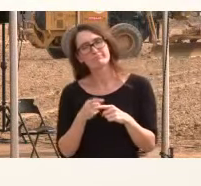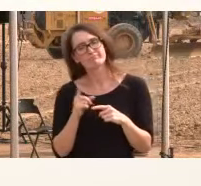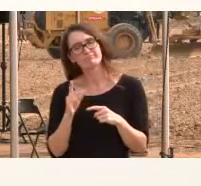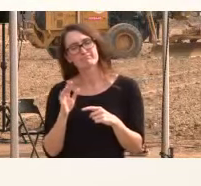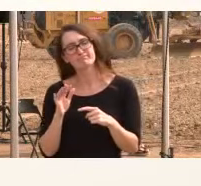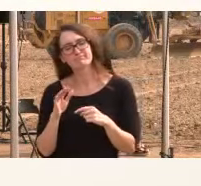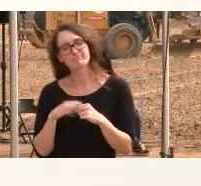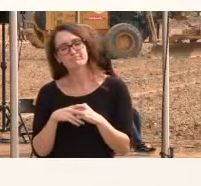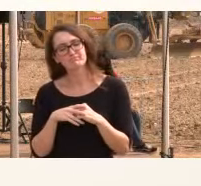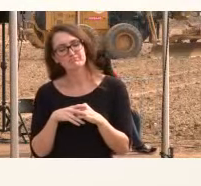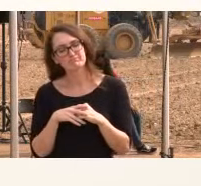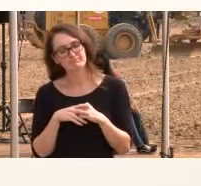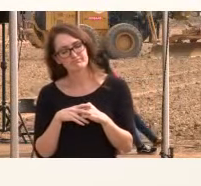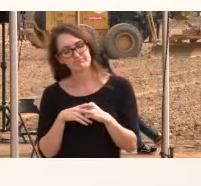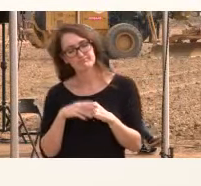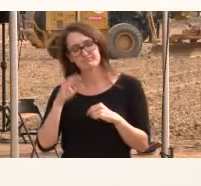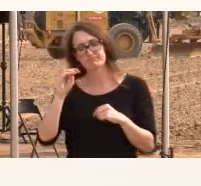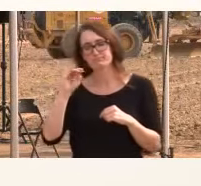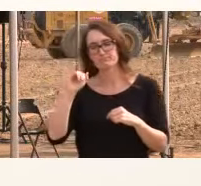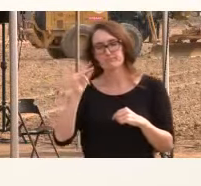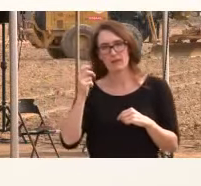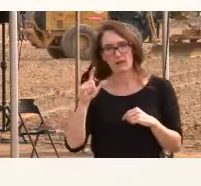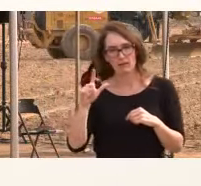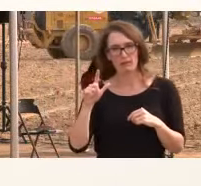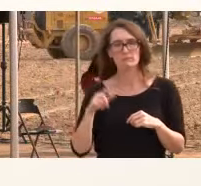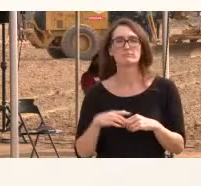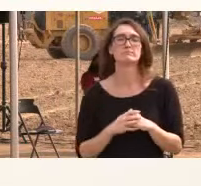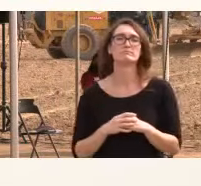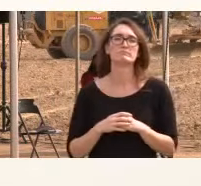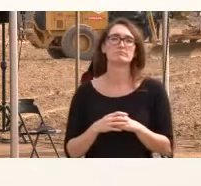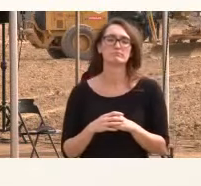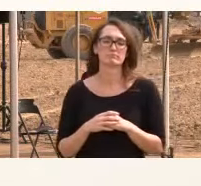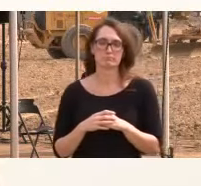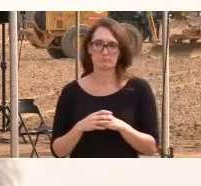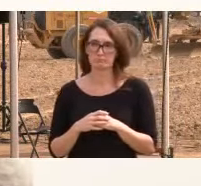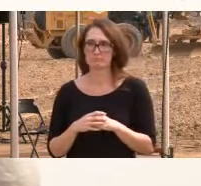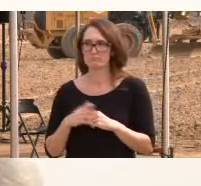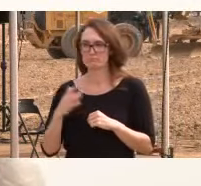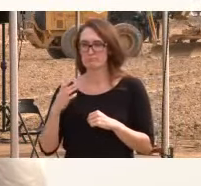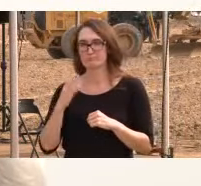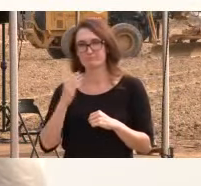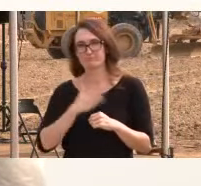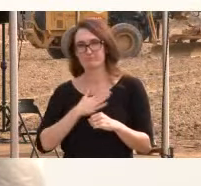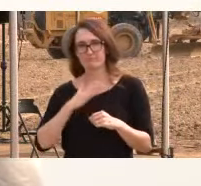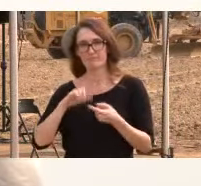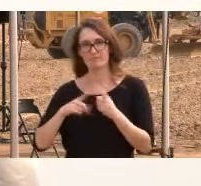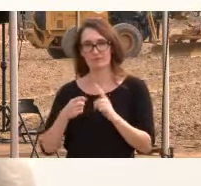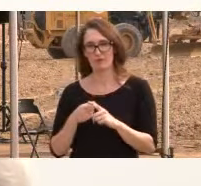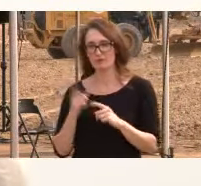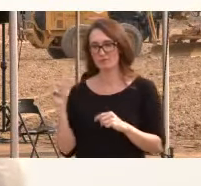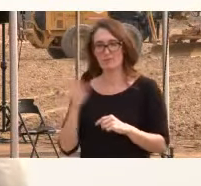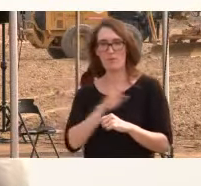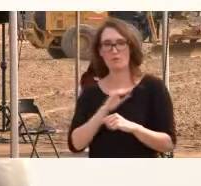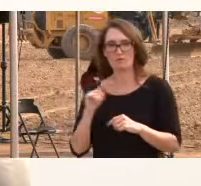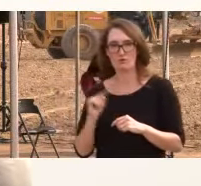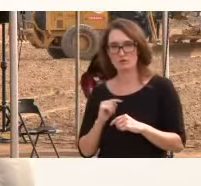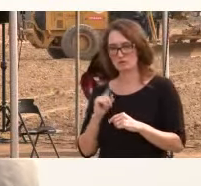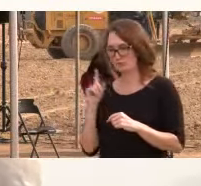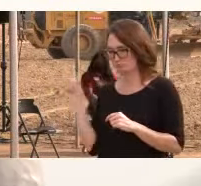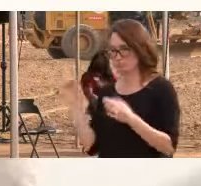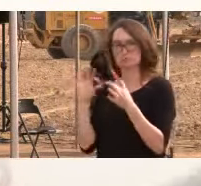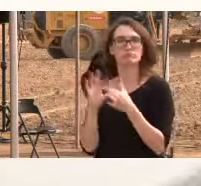with Miguel and my friend, our trustee, that you told the story